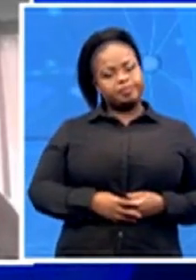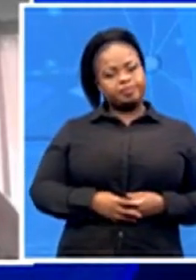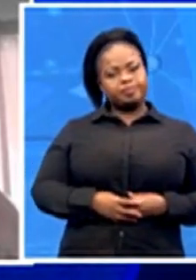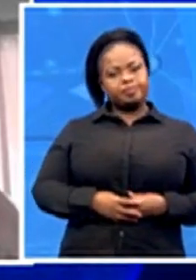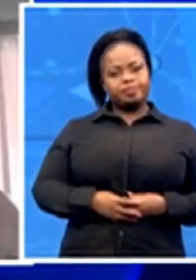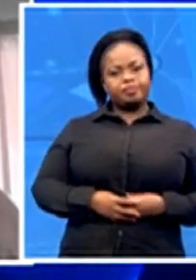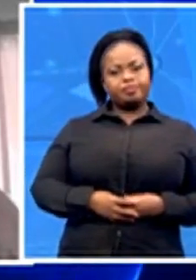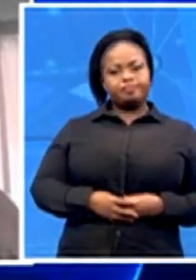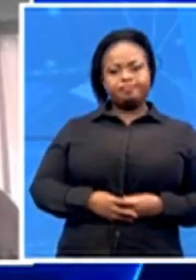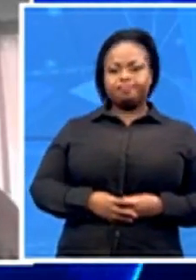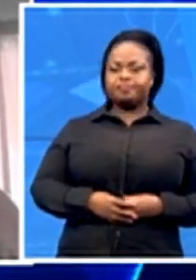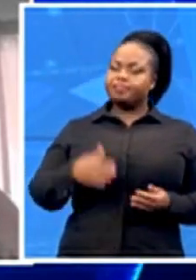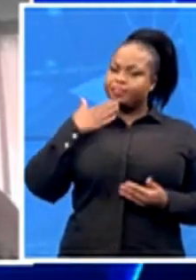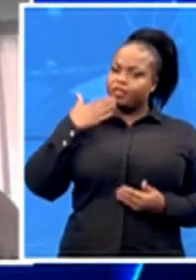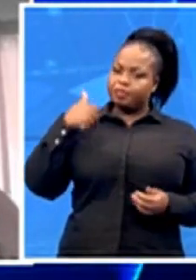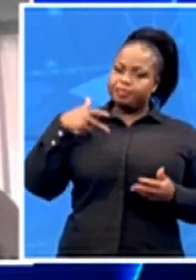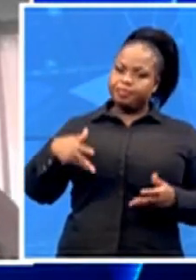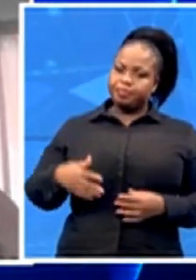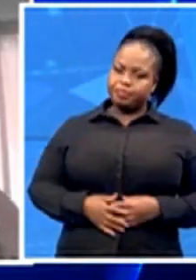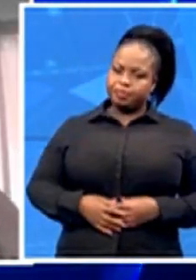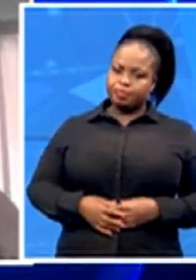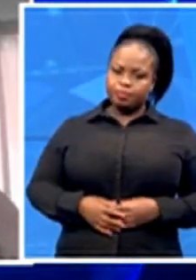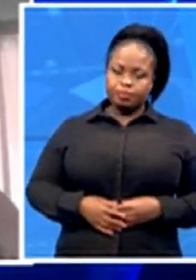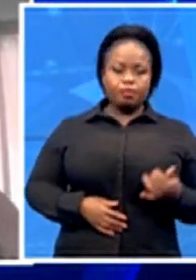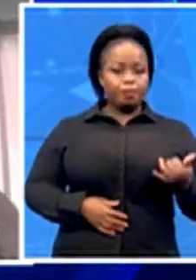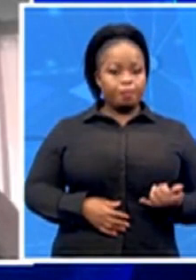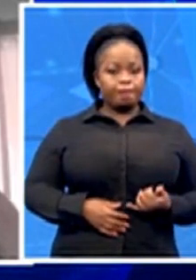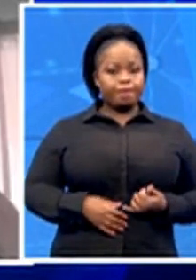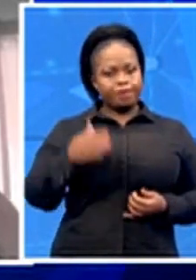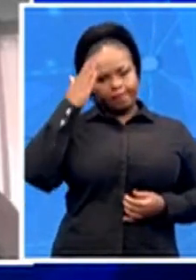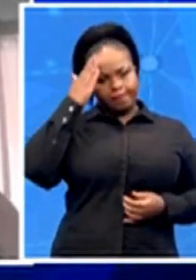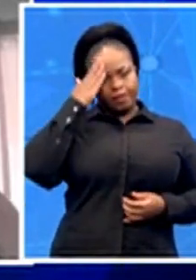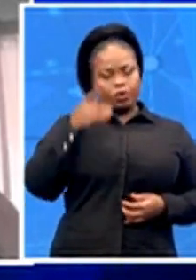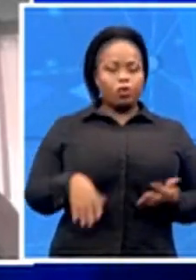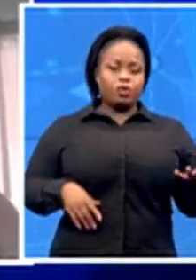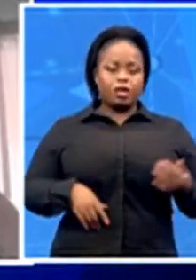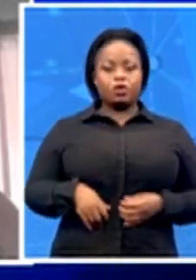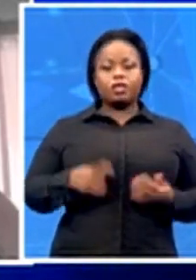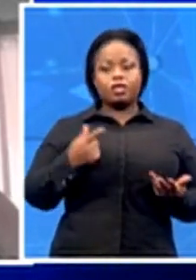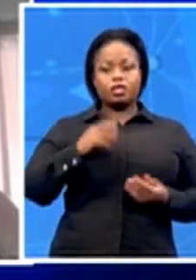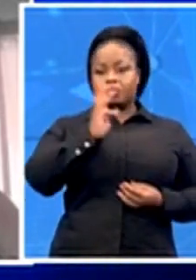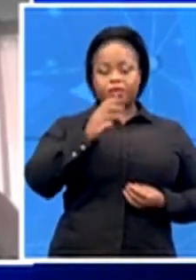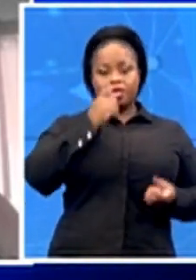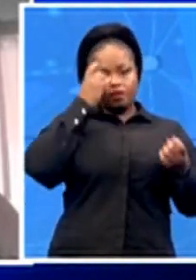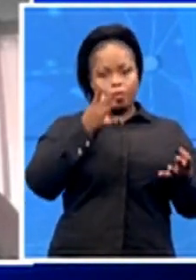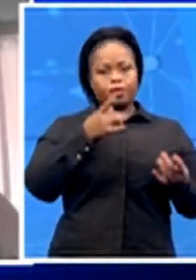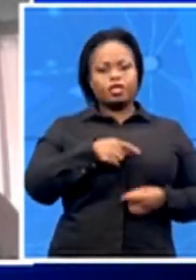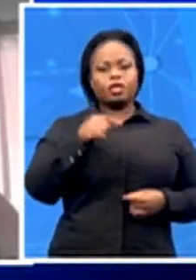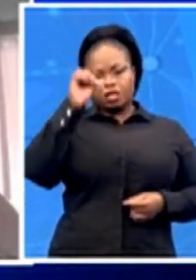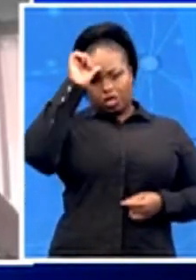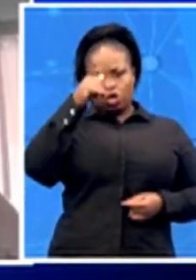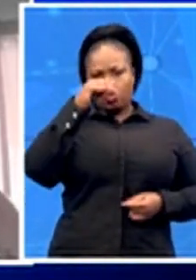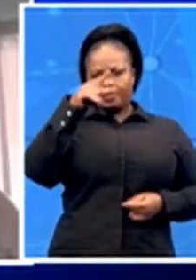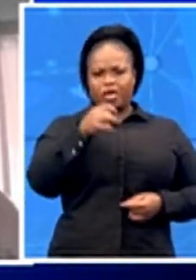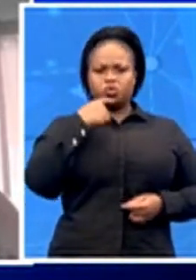morning. All right, now that we know that a red notice has been issued against the Guptas, what does it mean? What is a red